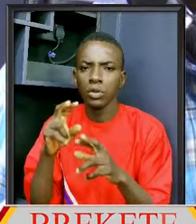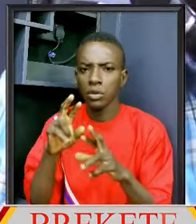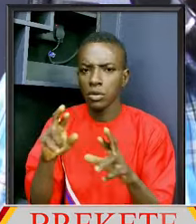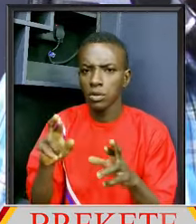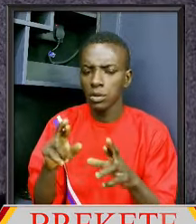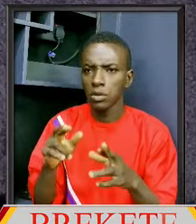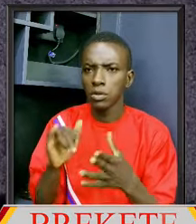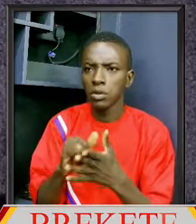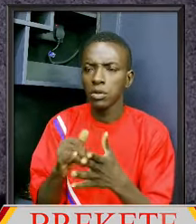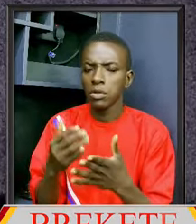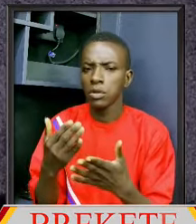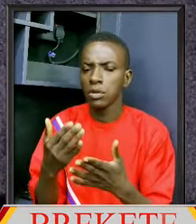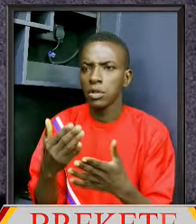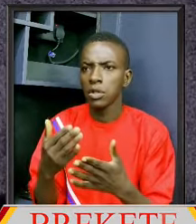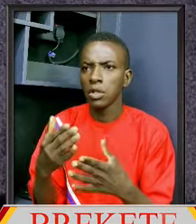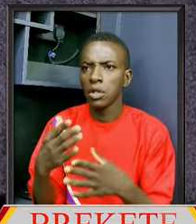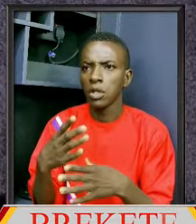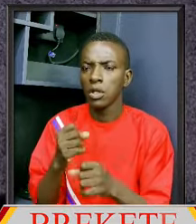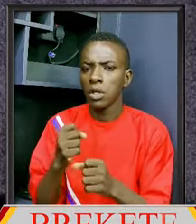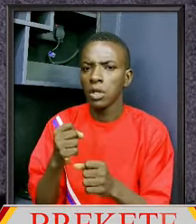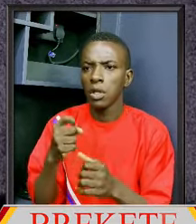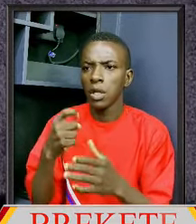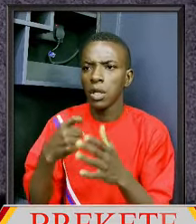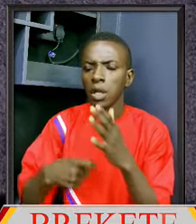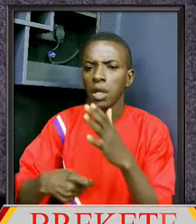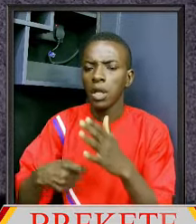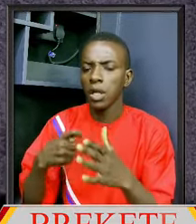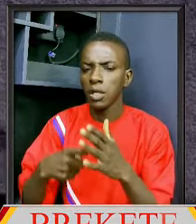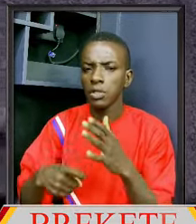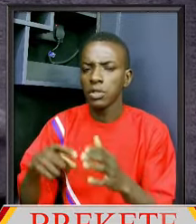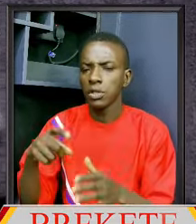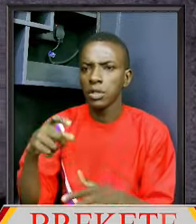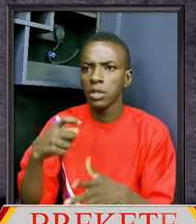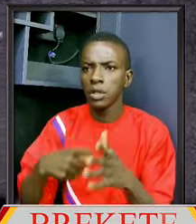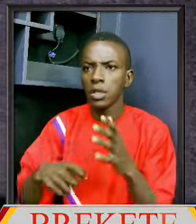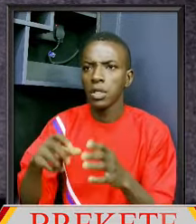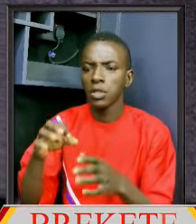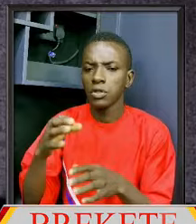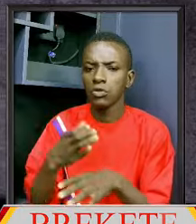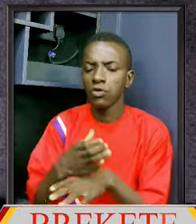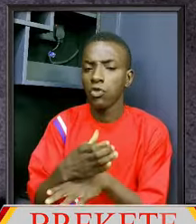when I get, I go ask you, be say, when I get task force, because this